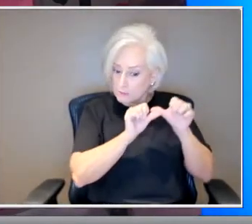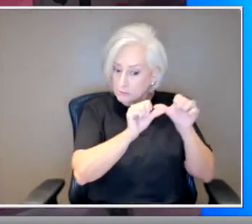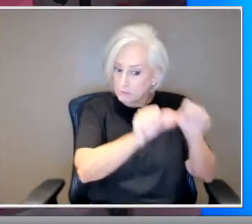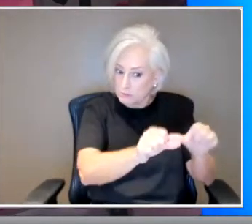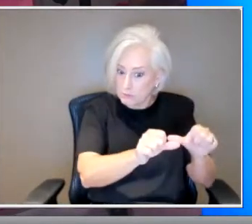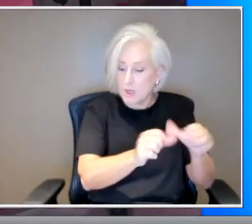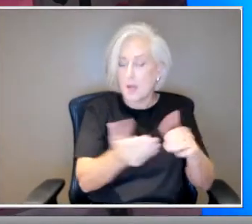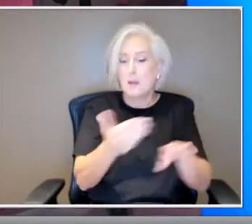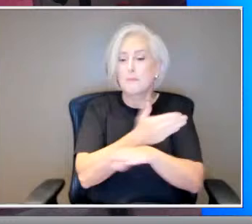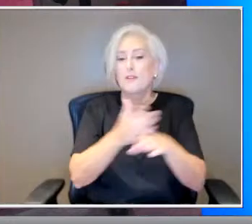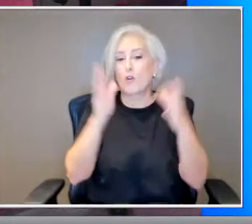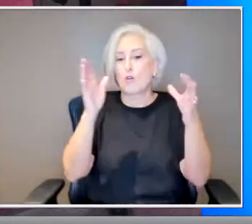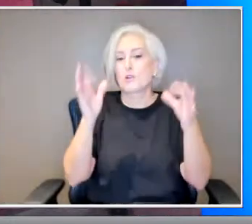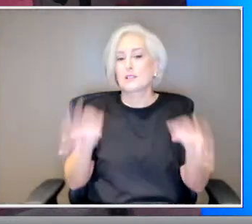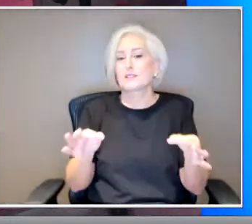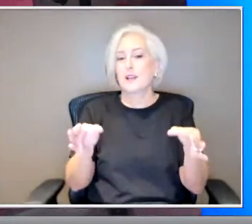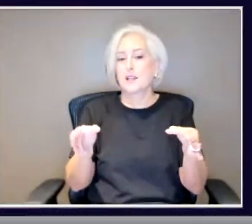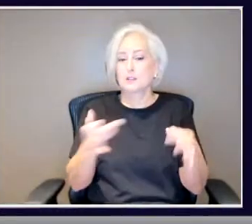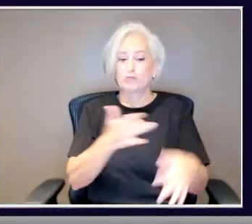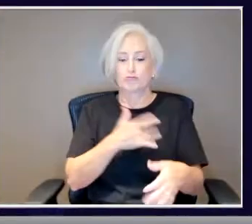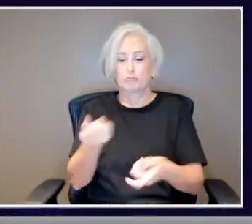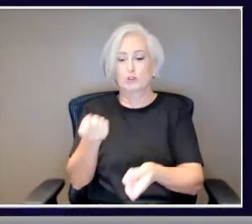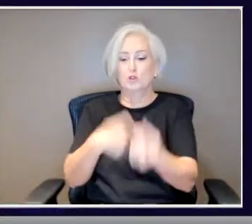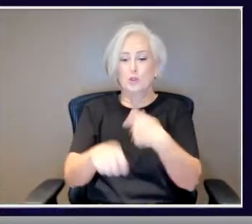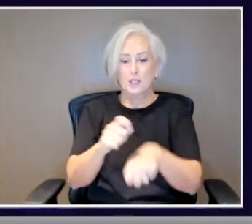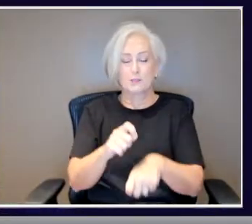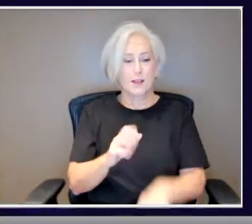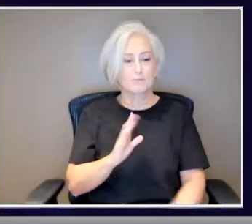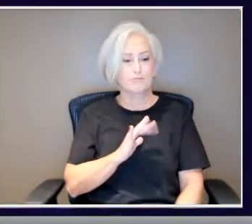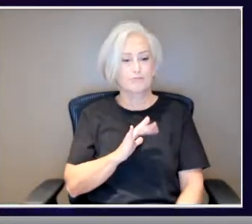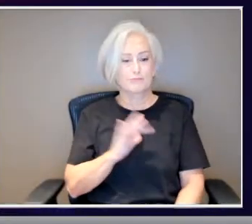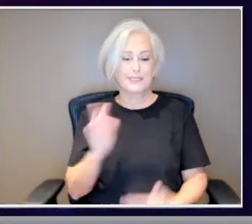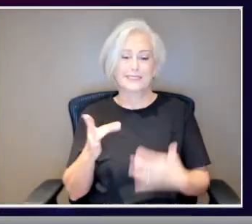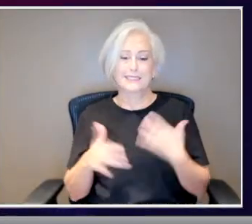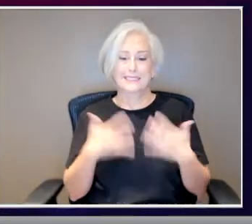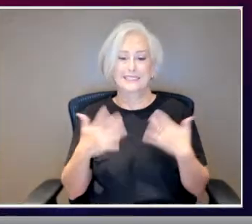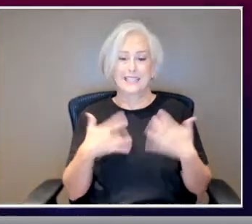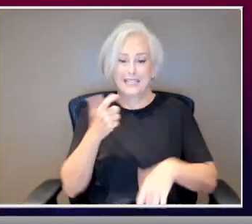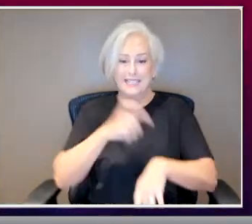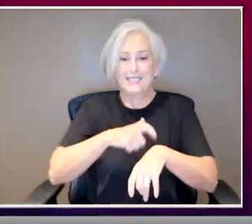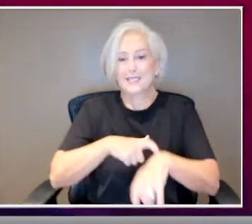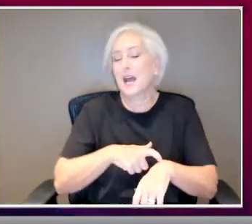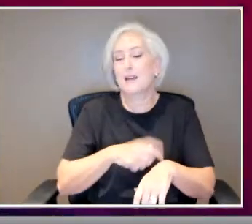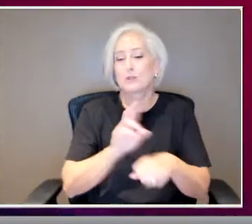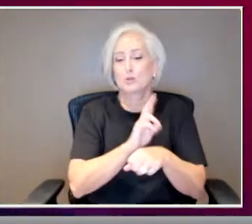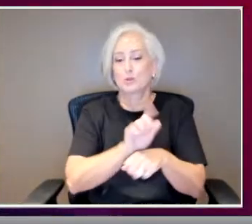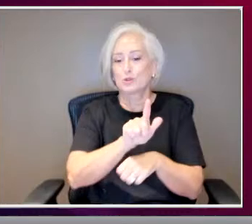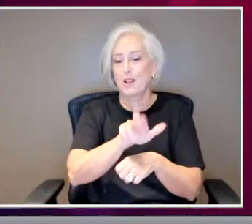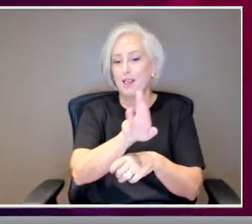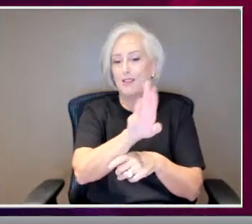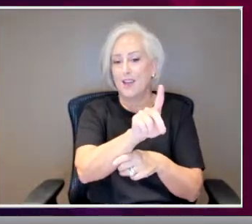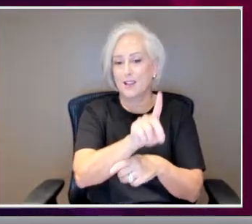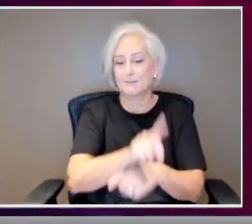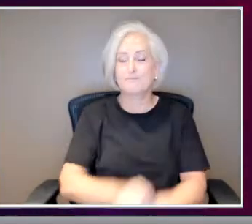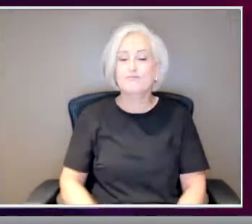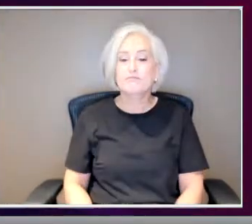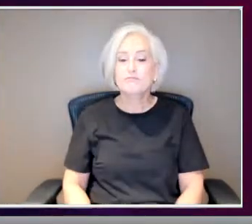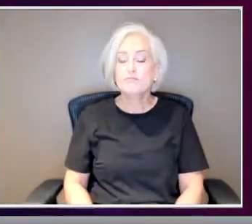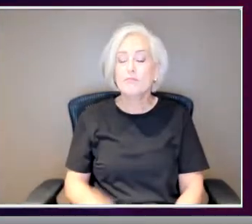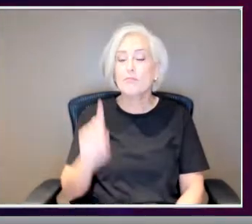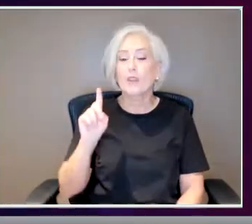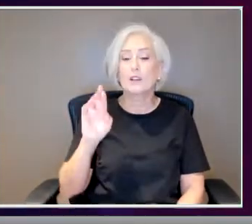exciting time in the space. I want to bring Dr. Shaw into this conversation. Dr. Shaw, since the Elvet is doing all the